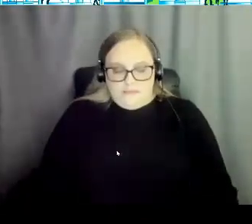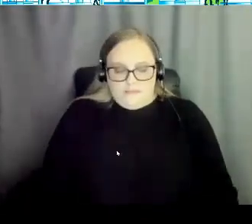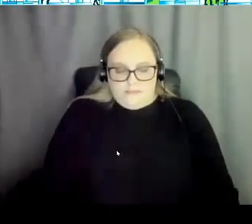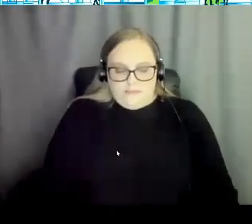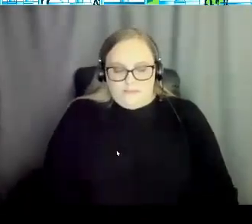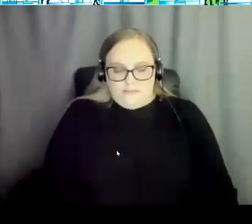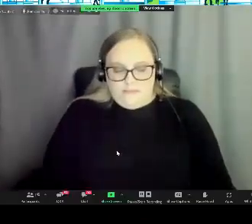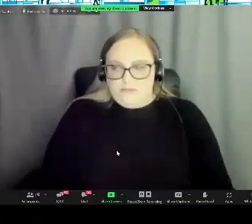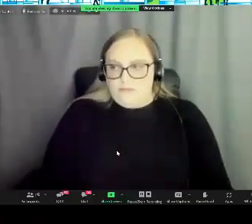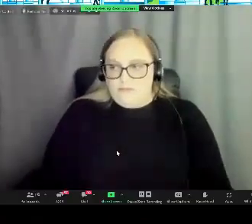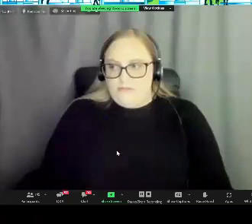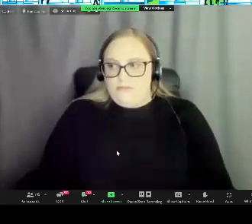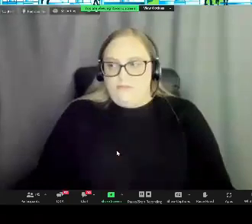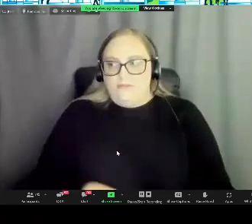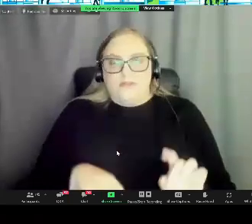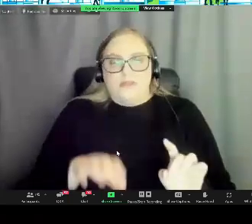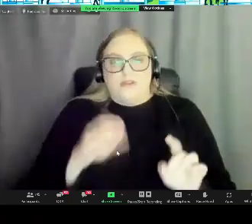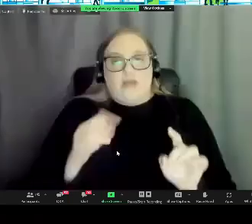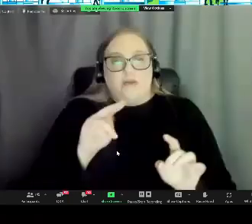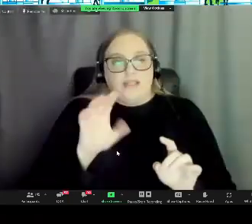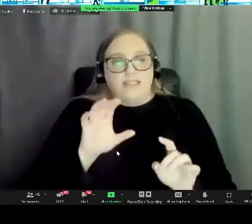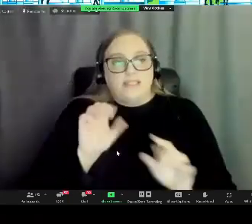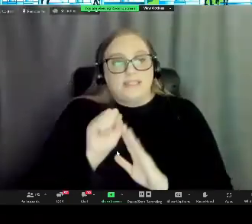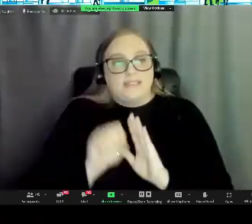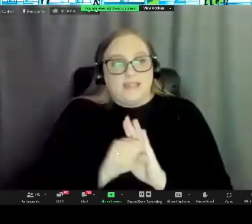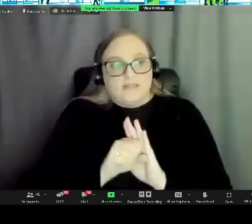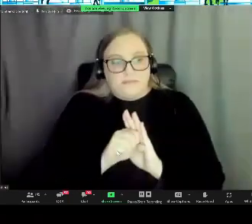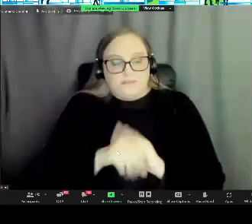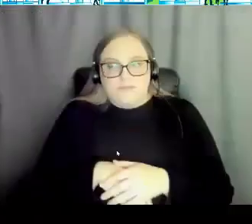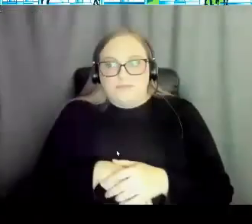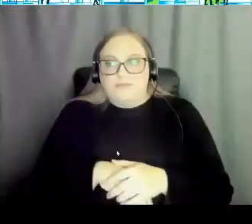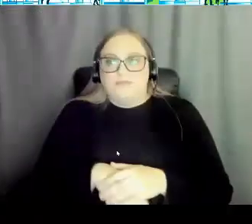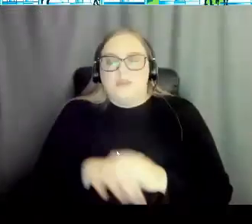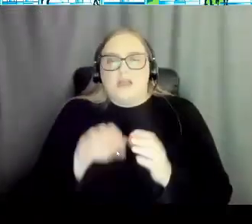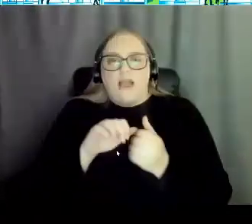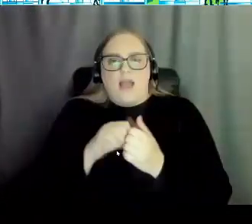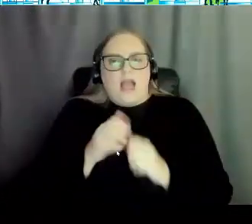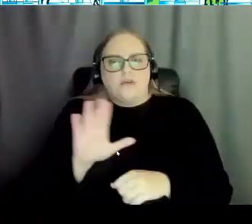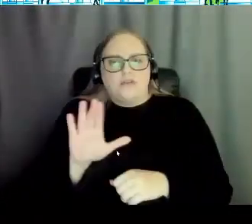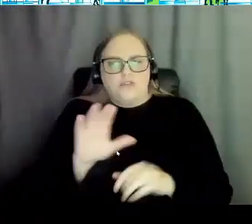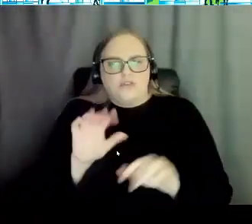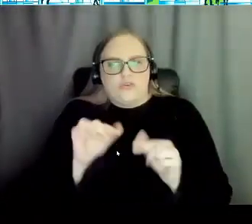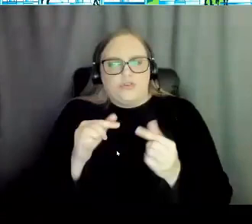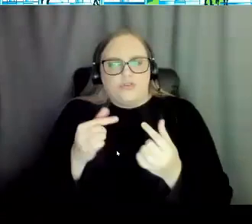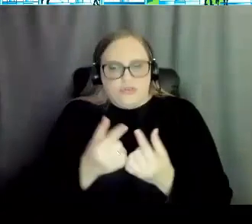State. So maybe we could go over to them. So how will your group, especially